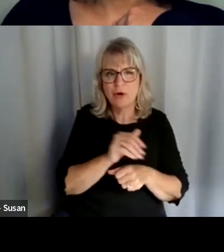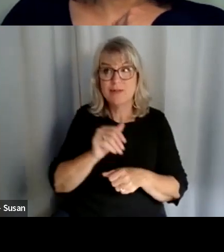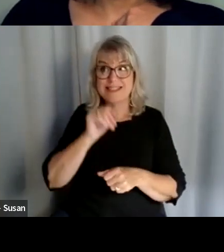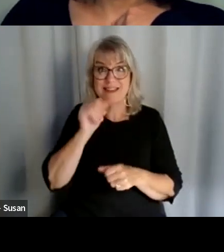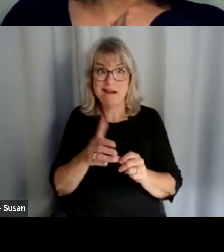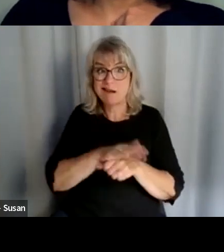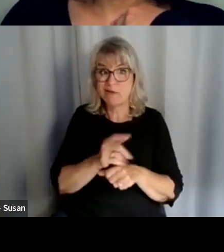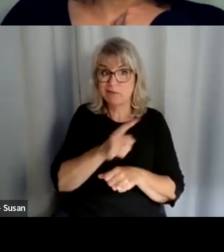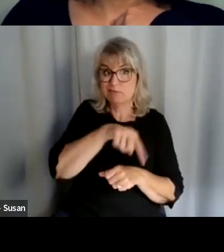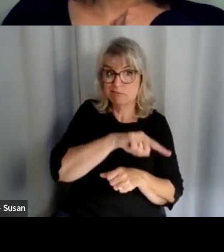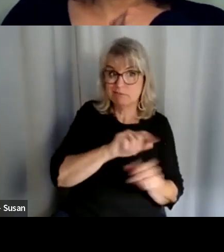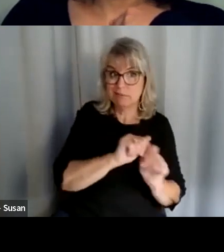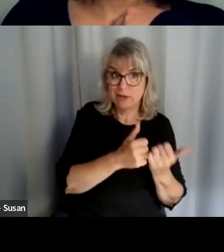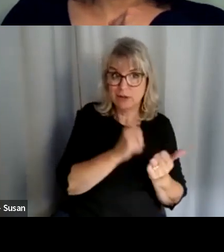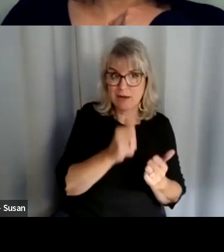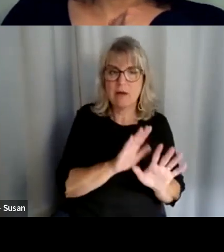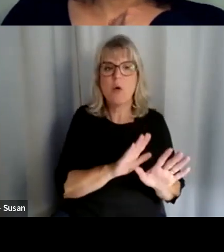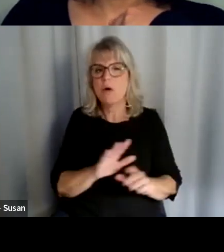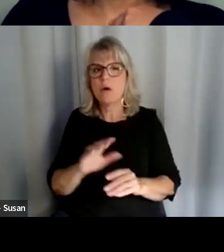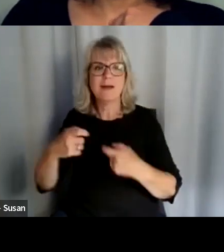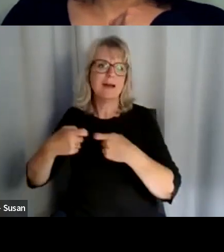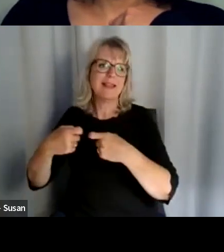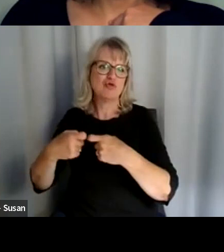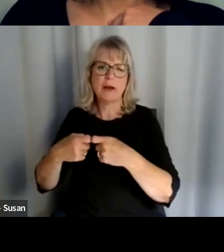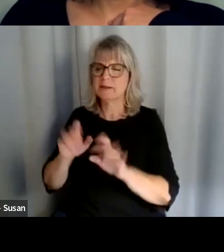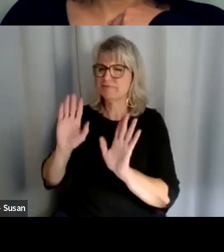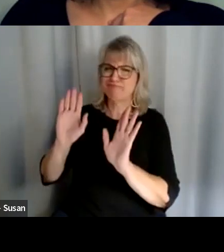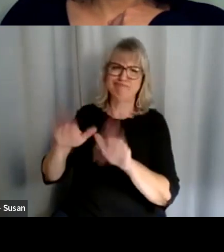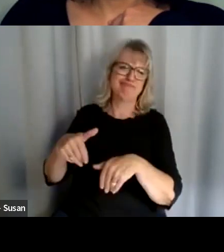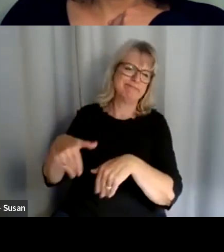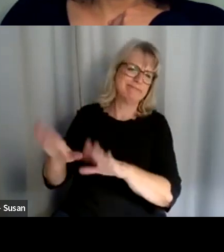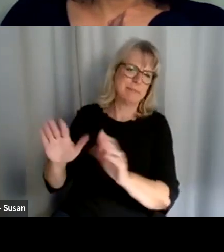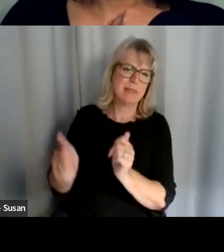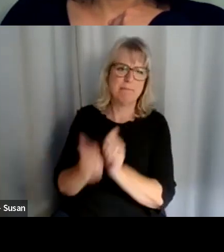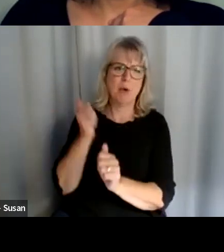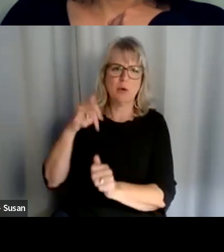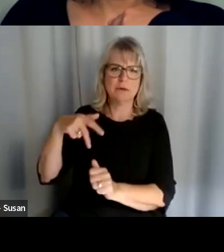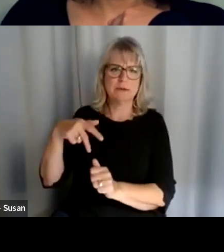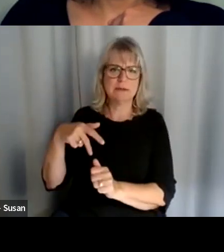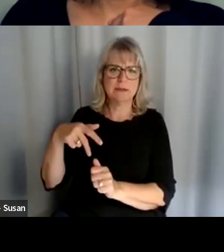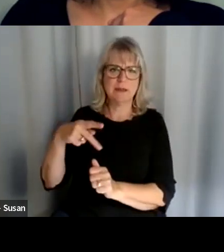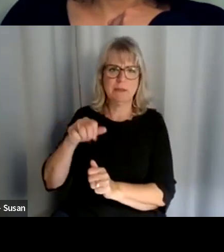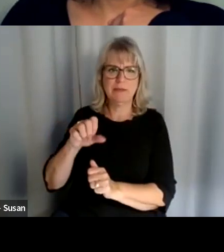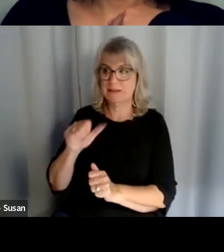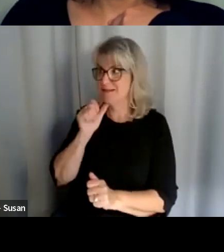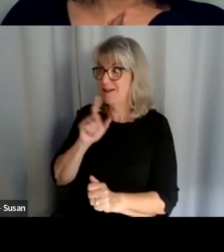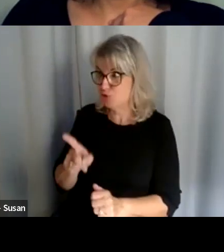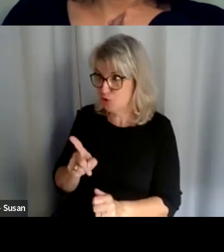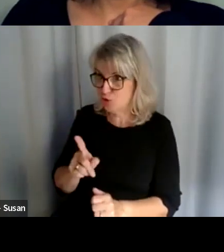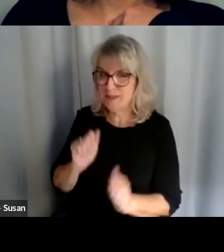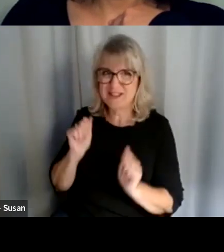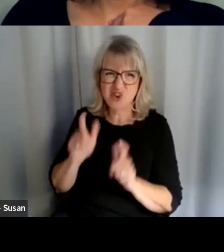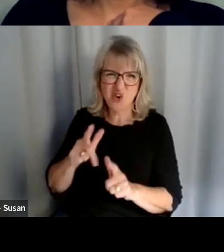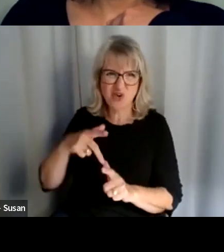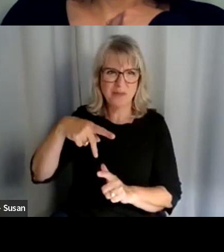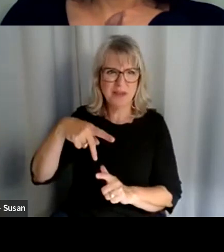by someone else, so for example, you might say, oh, well, electronics, that's where the most PFAS, I mean, this is not true, but that's where all the PFAS